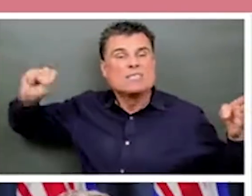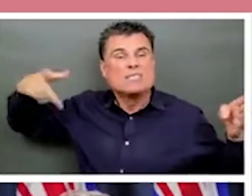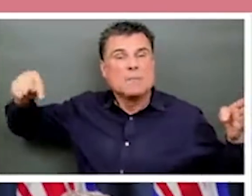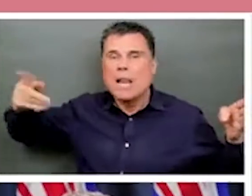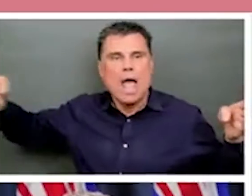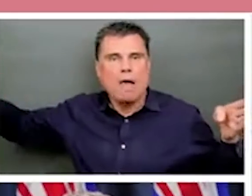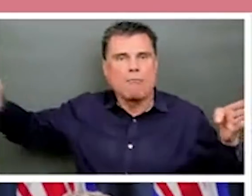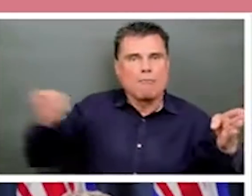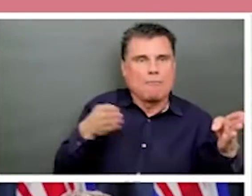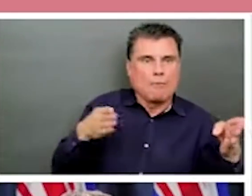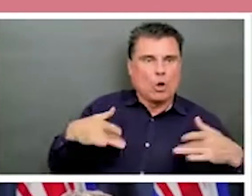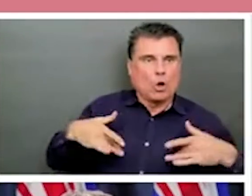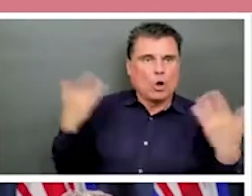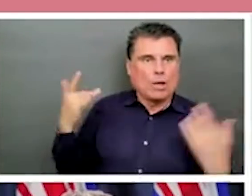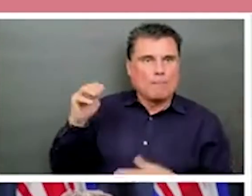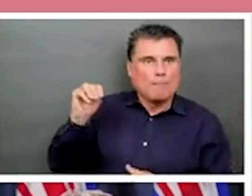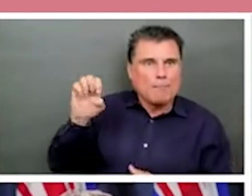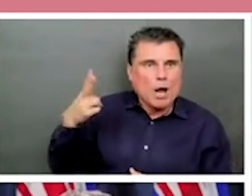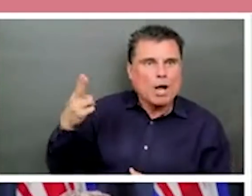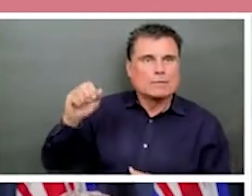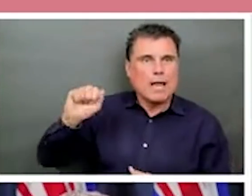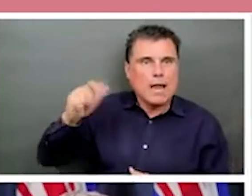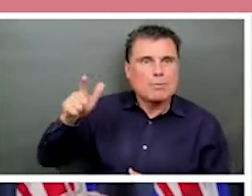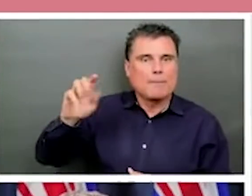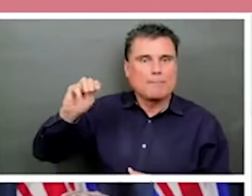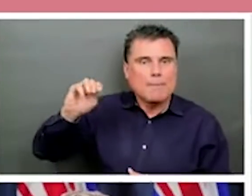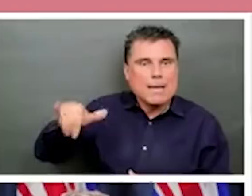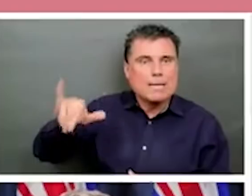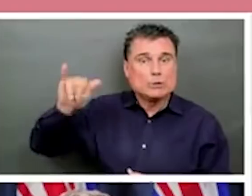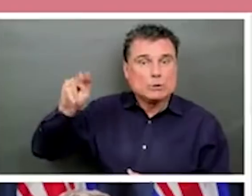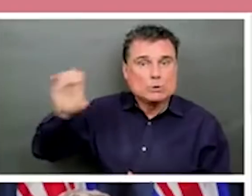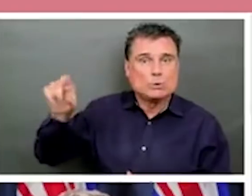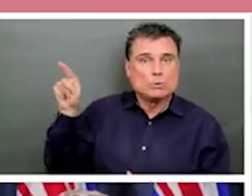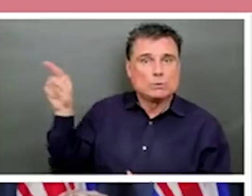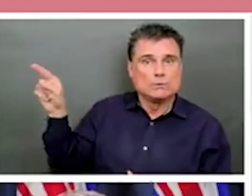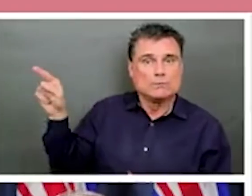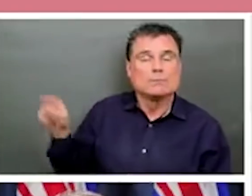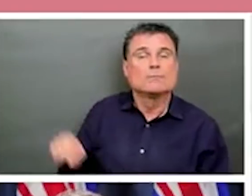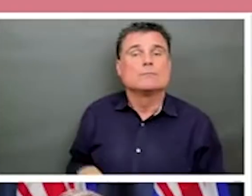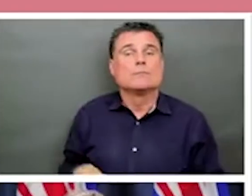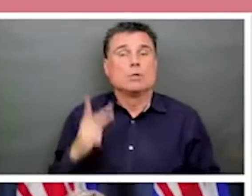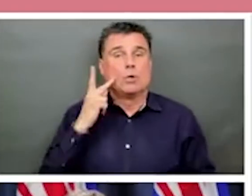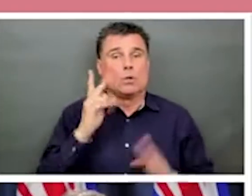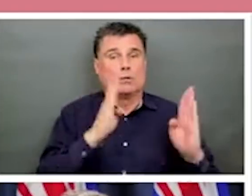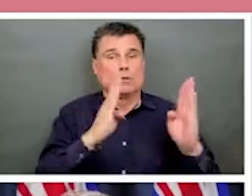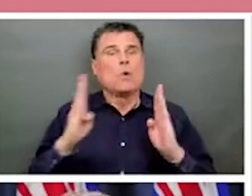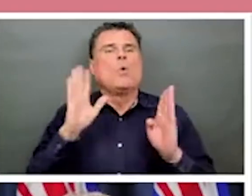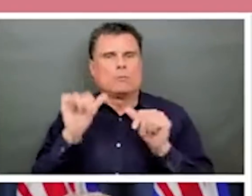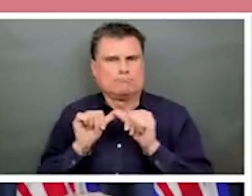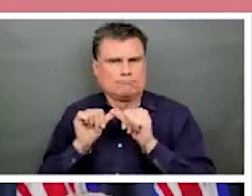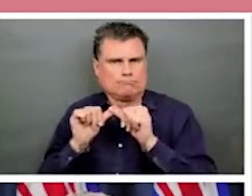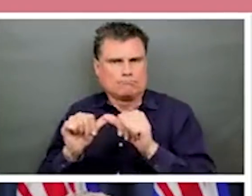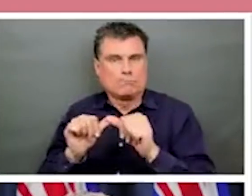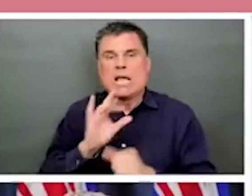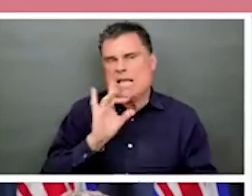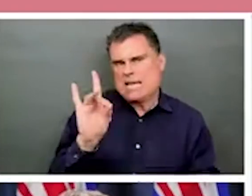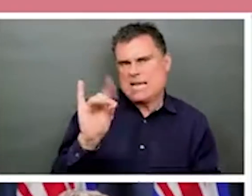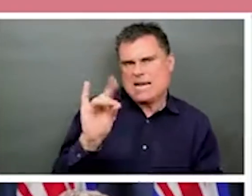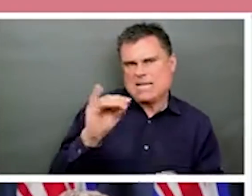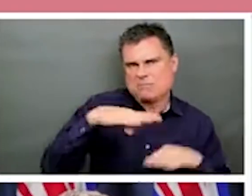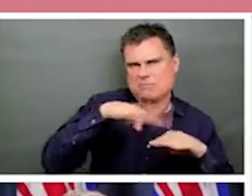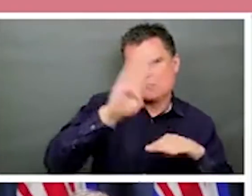So, in March, we will we're continuing to do those who are aged 80 and Indigenous peoples.